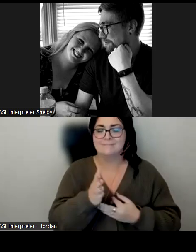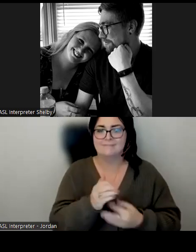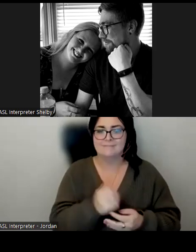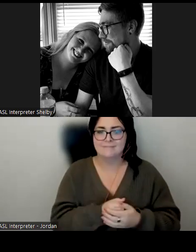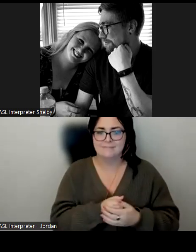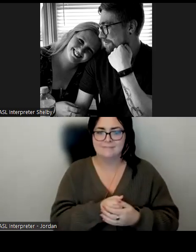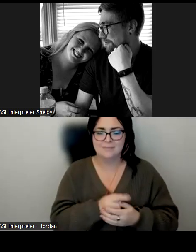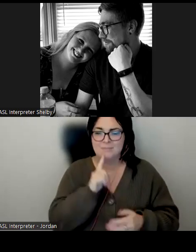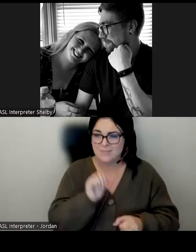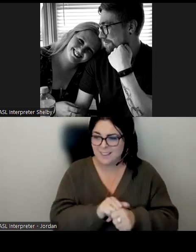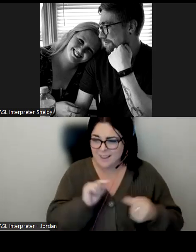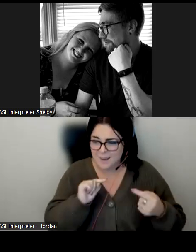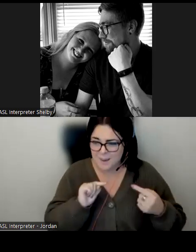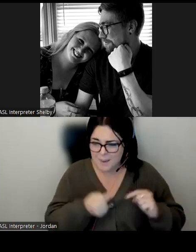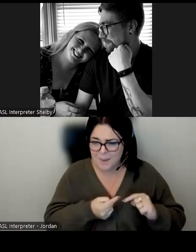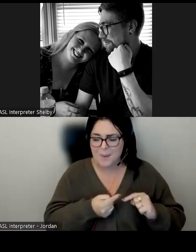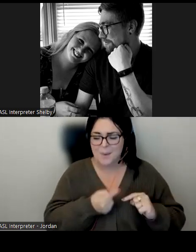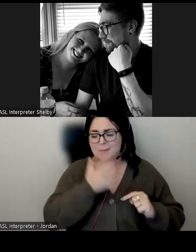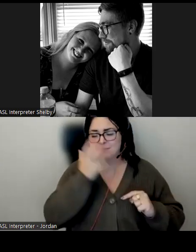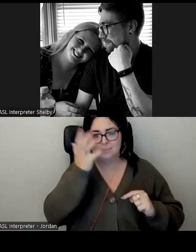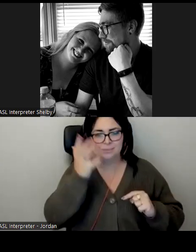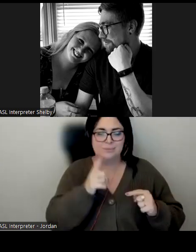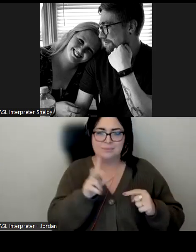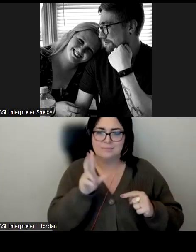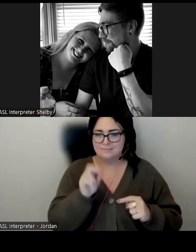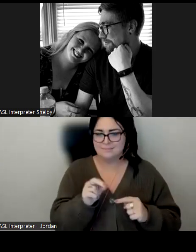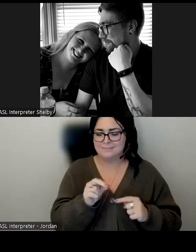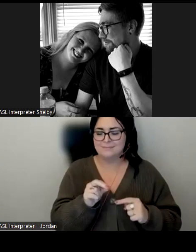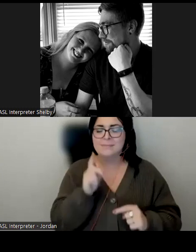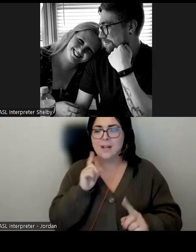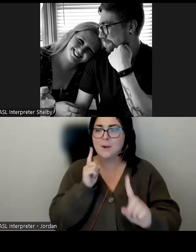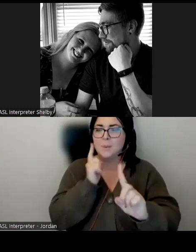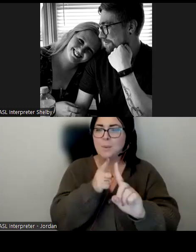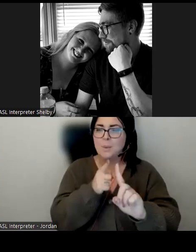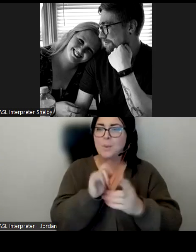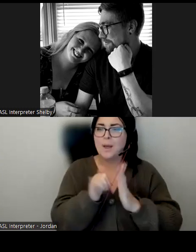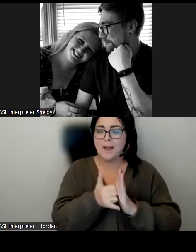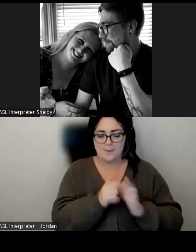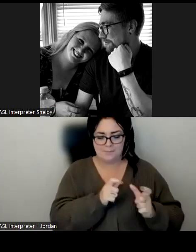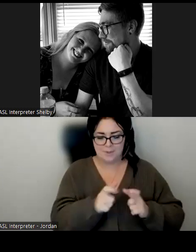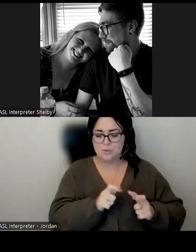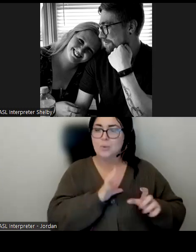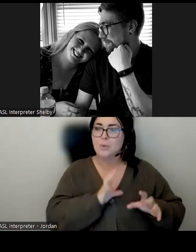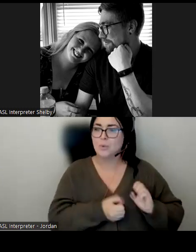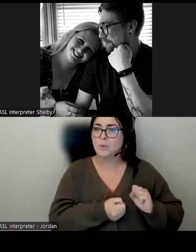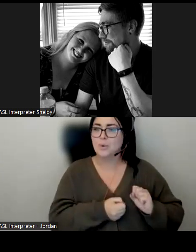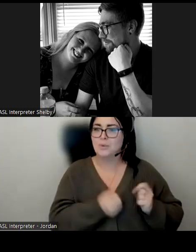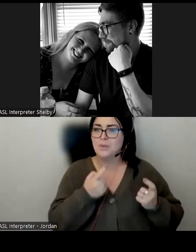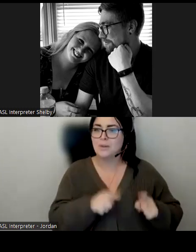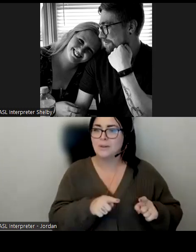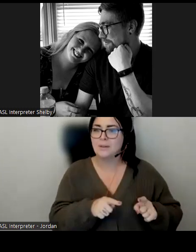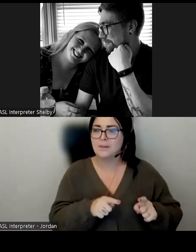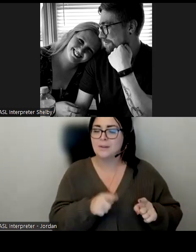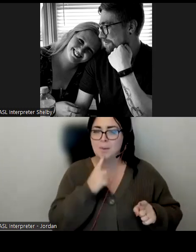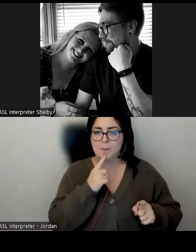significantly painful? Hopefully not. The goal is for us to learn how to manage our grief and work through